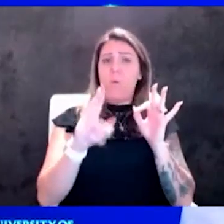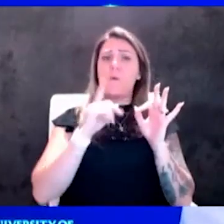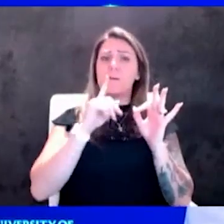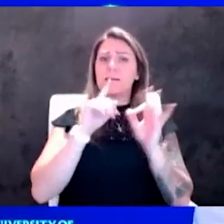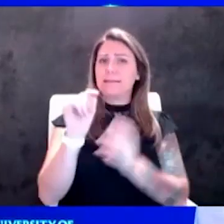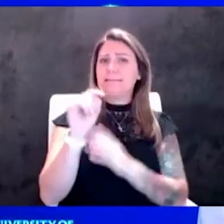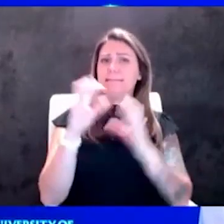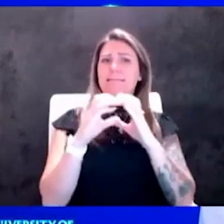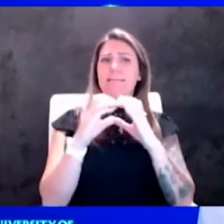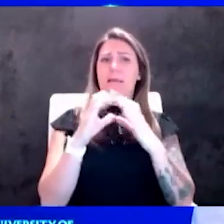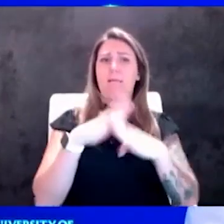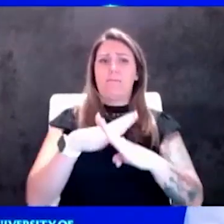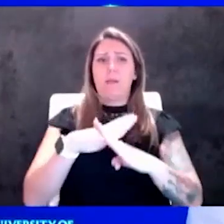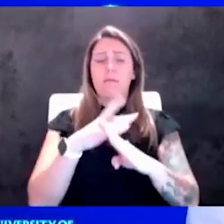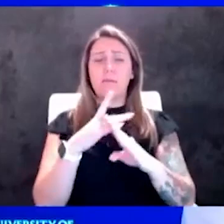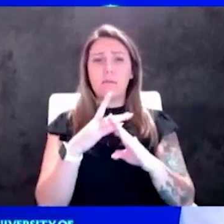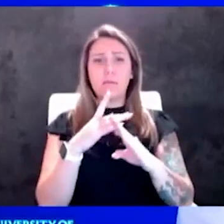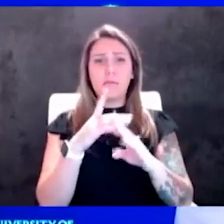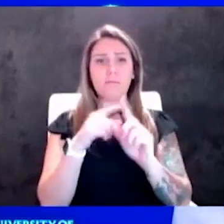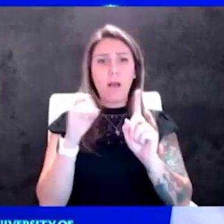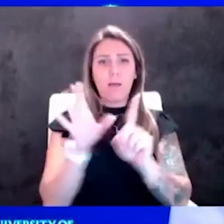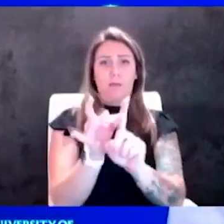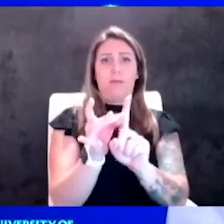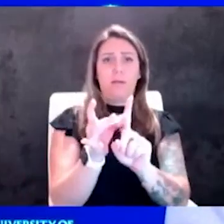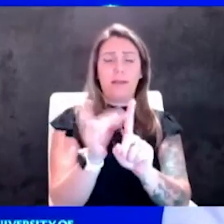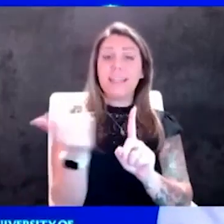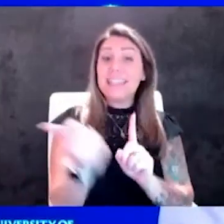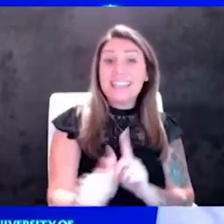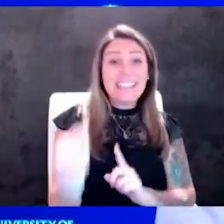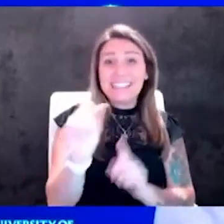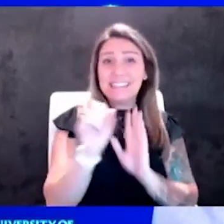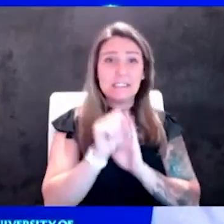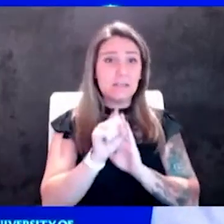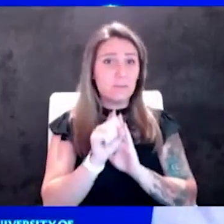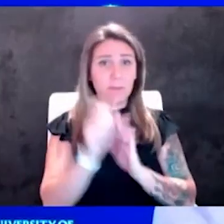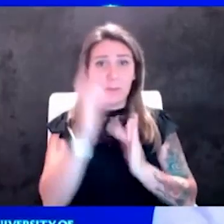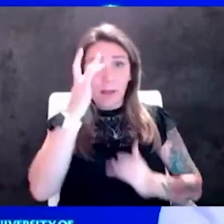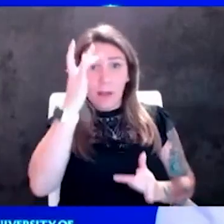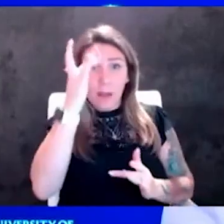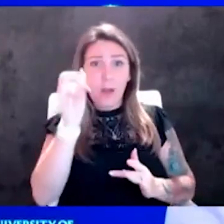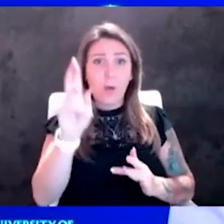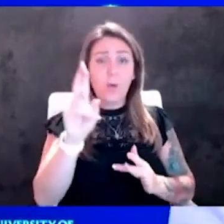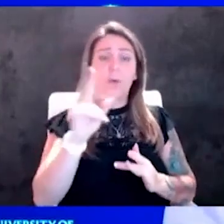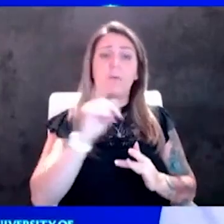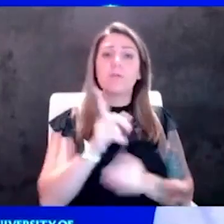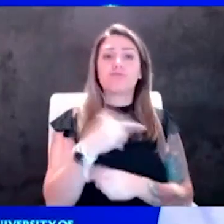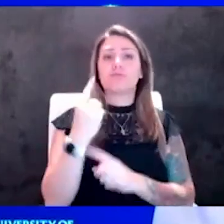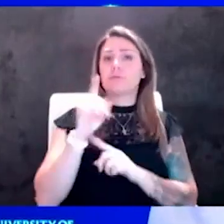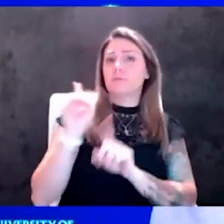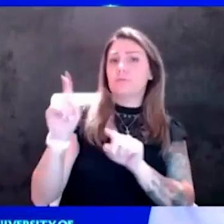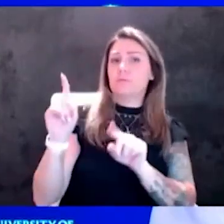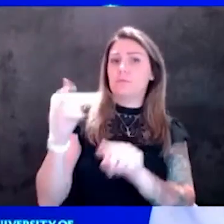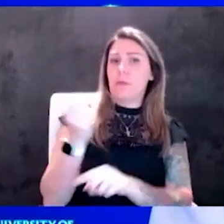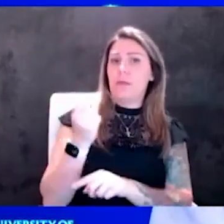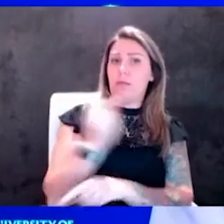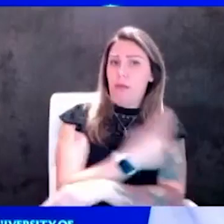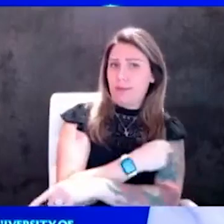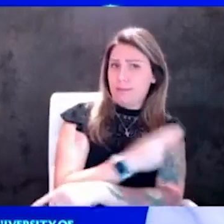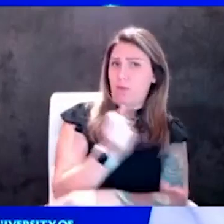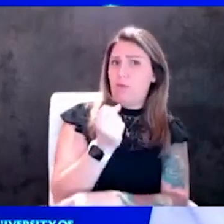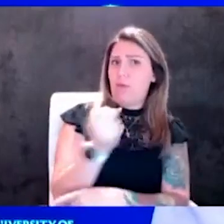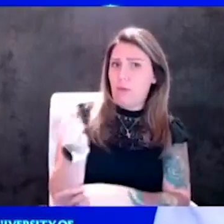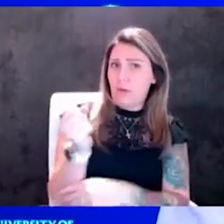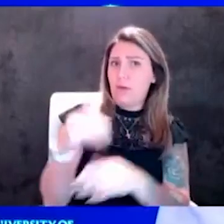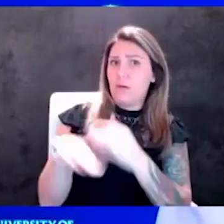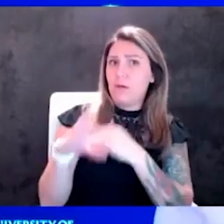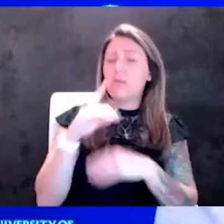getting the infection, from getting any symptomatic disease, or from having a risk of going to the hospital. We still don't fully understand that, but